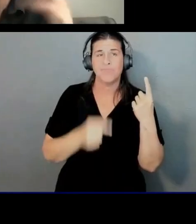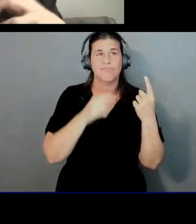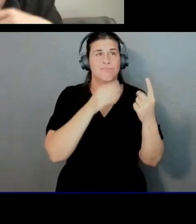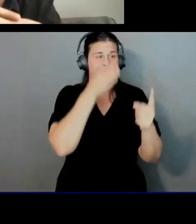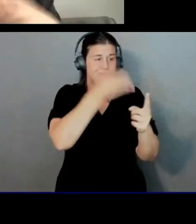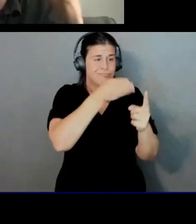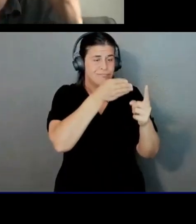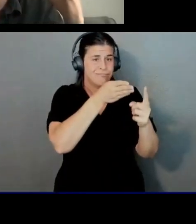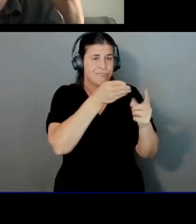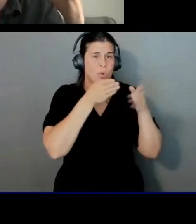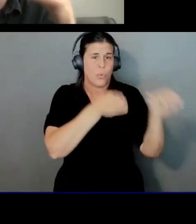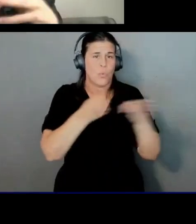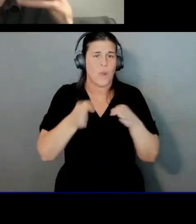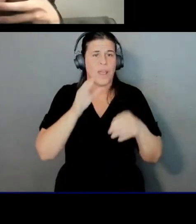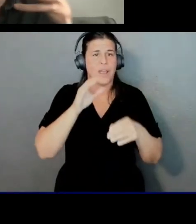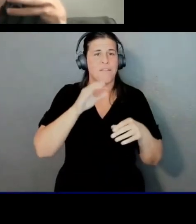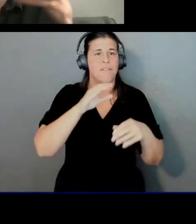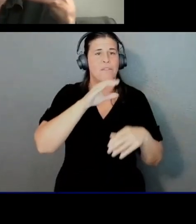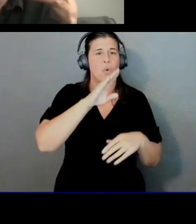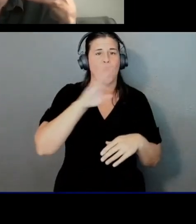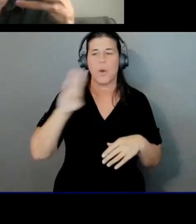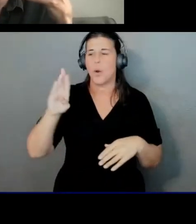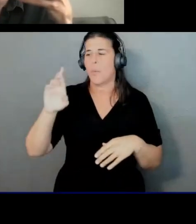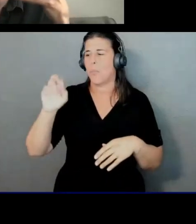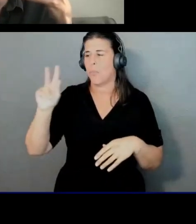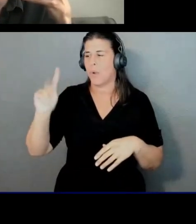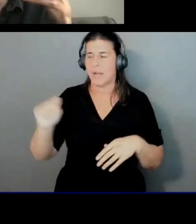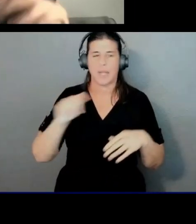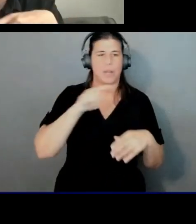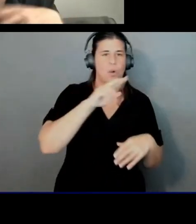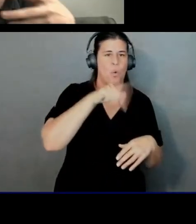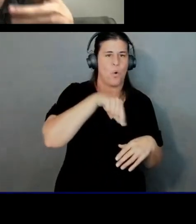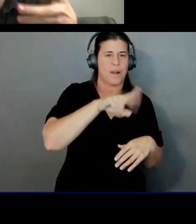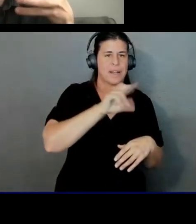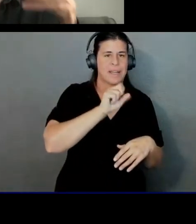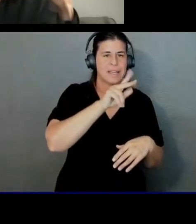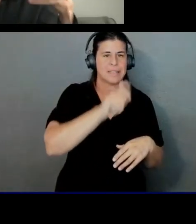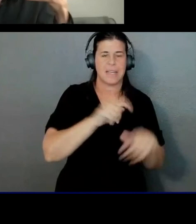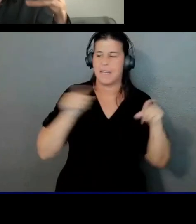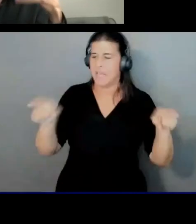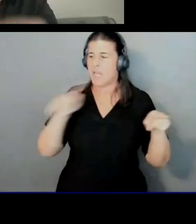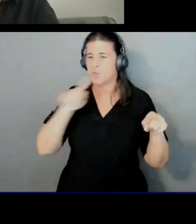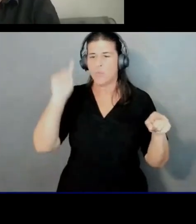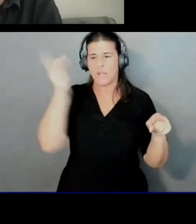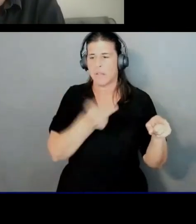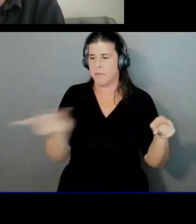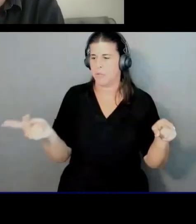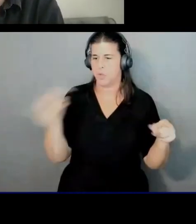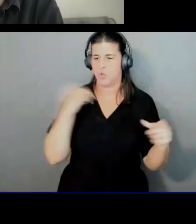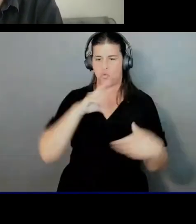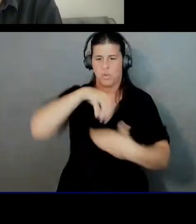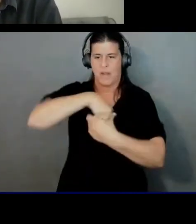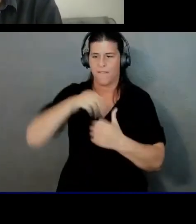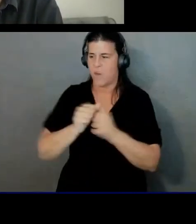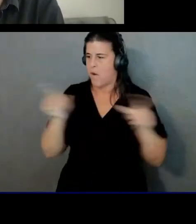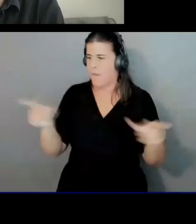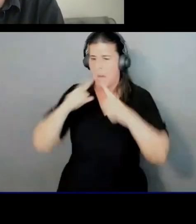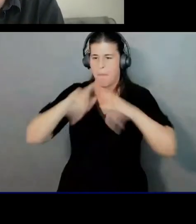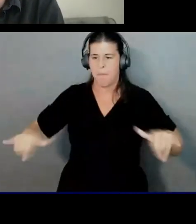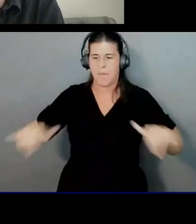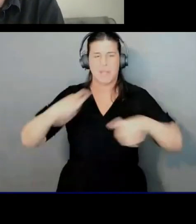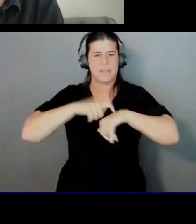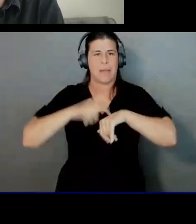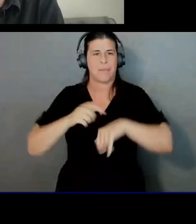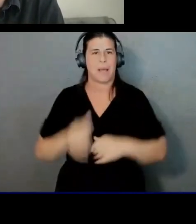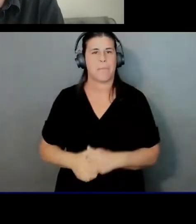it's Braket or Qiskit, it's like a collaboration between. It's like you basically jump in on it, you know the two things at the same time.